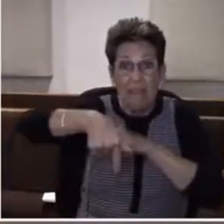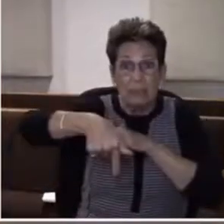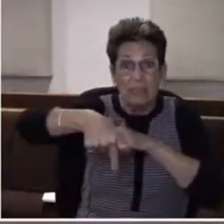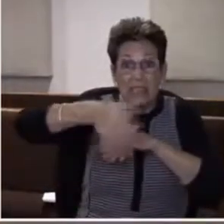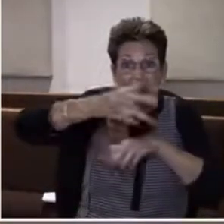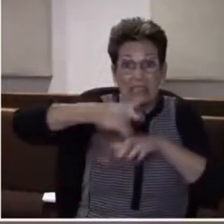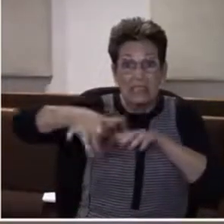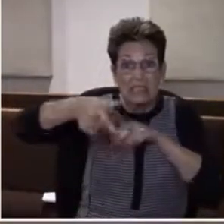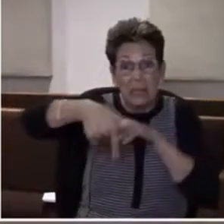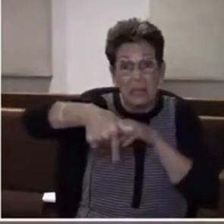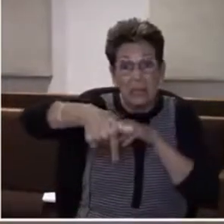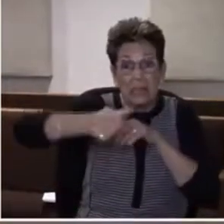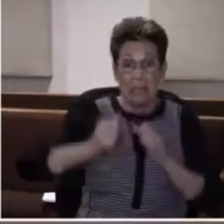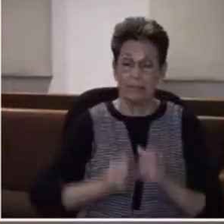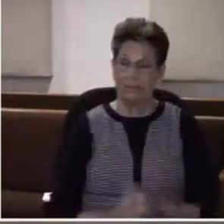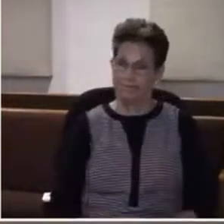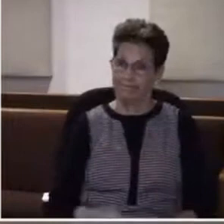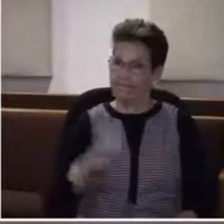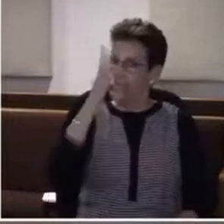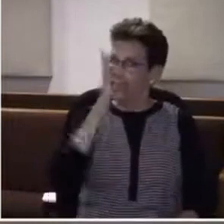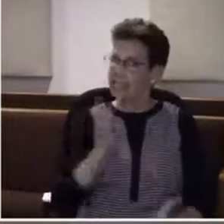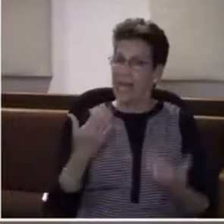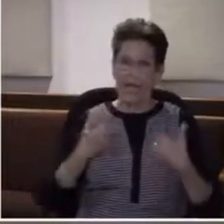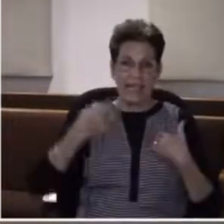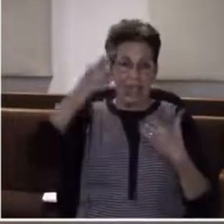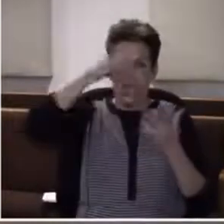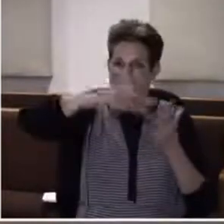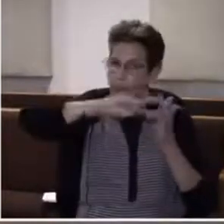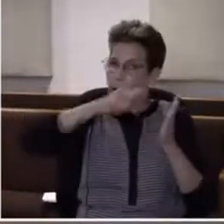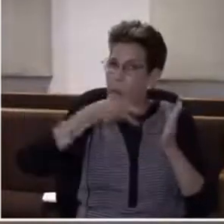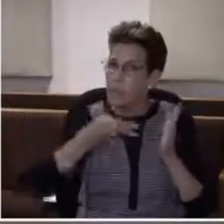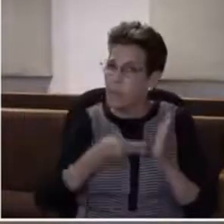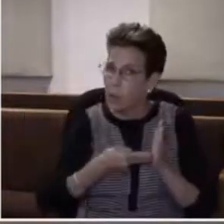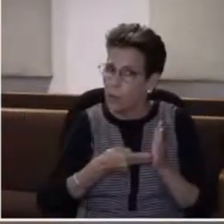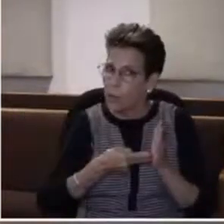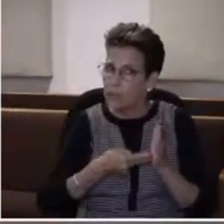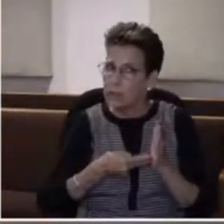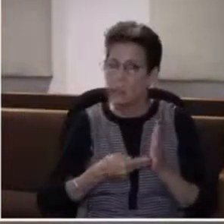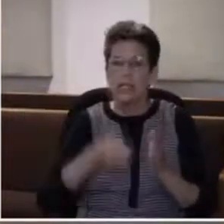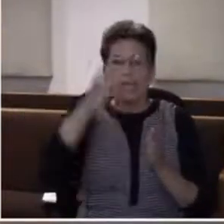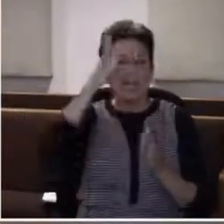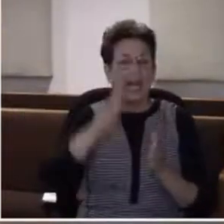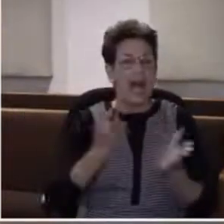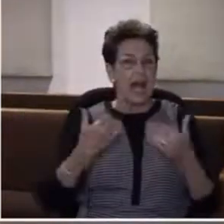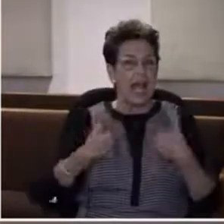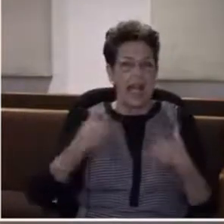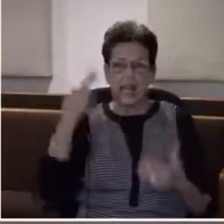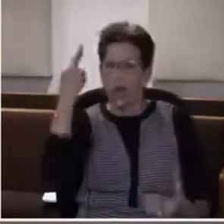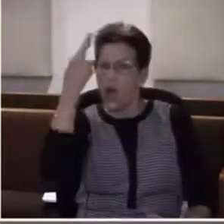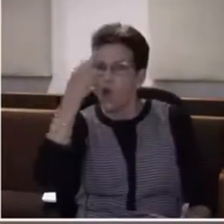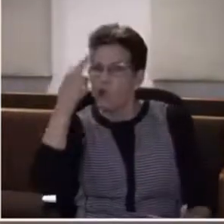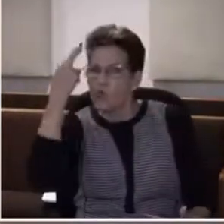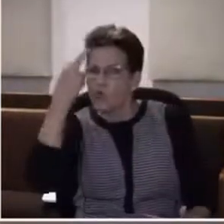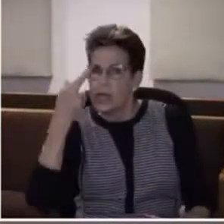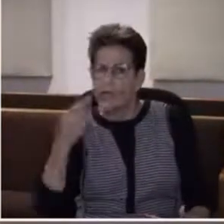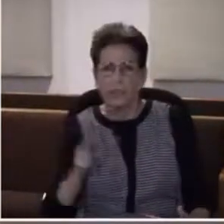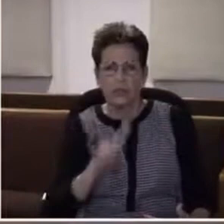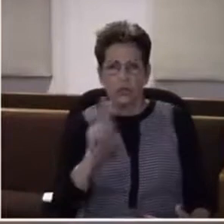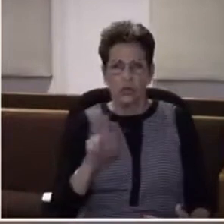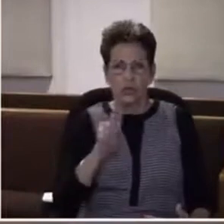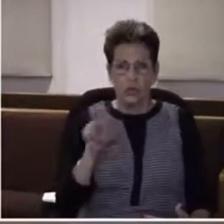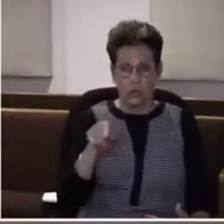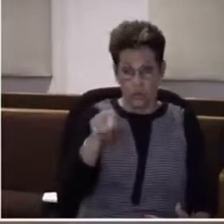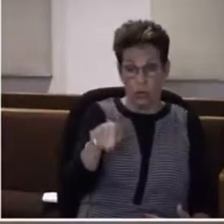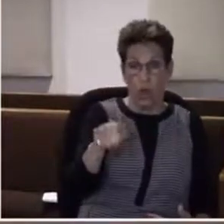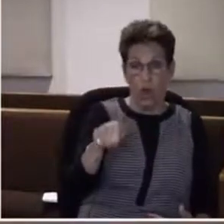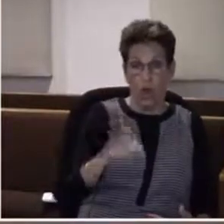had a purpose for her. God had a reason to bless her. God had a reason to use her. She would look back and say, you know, I